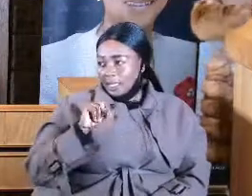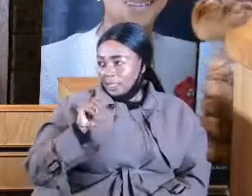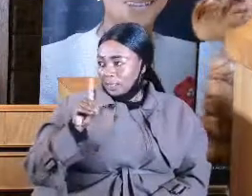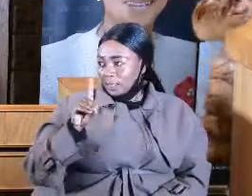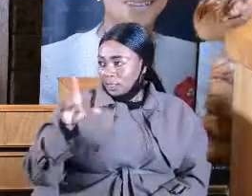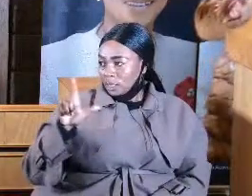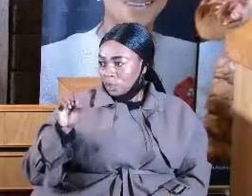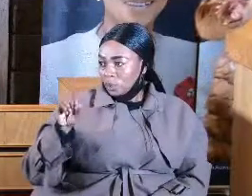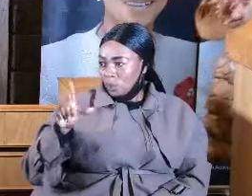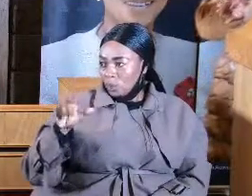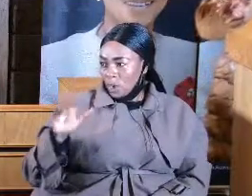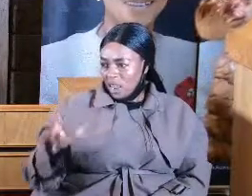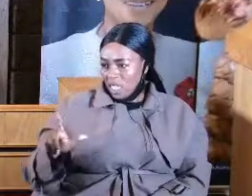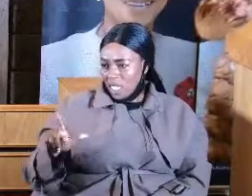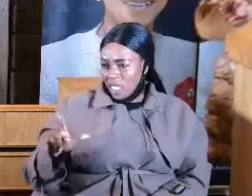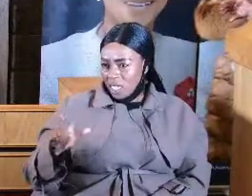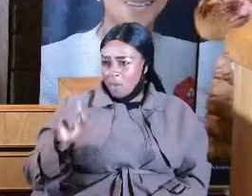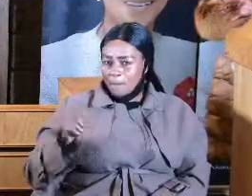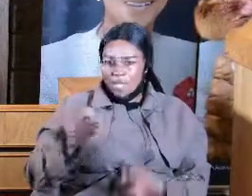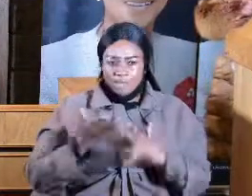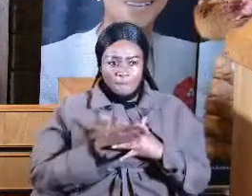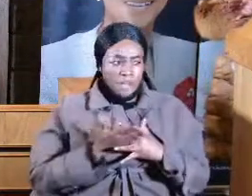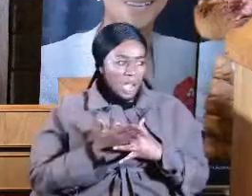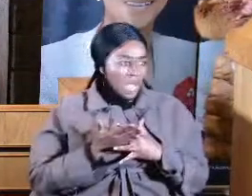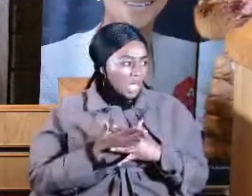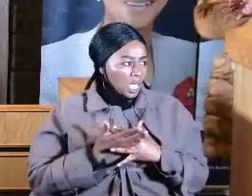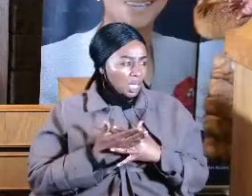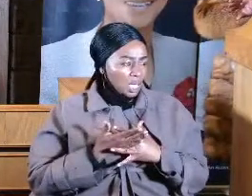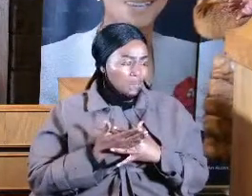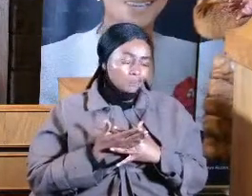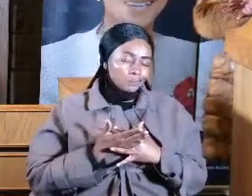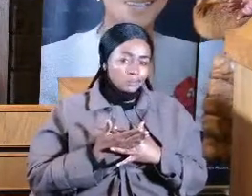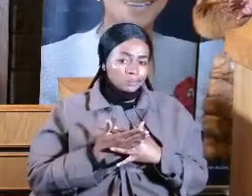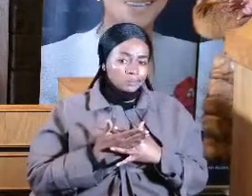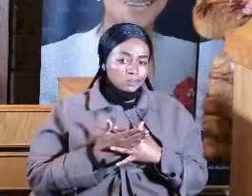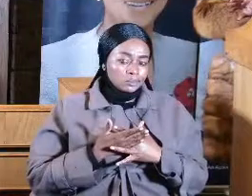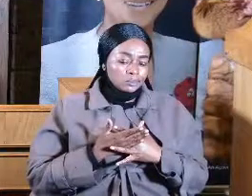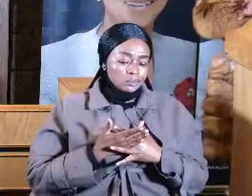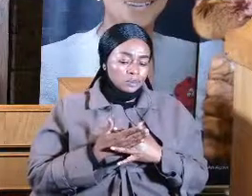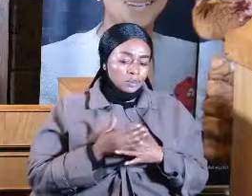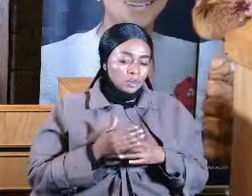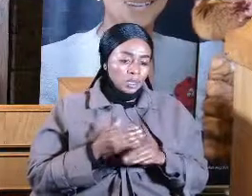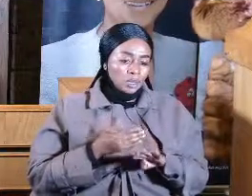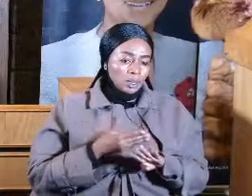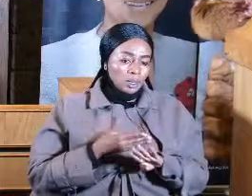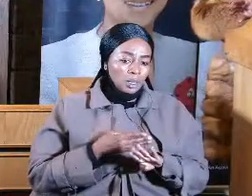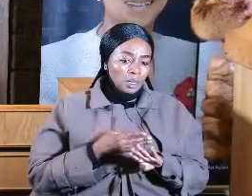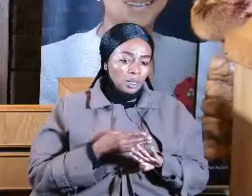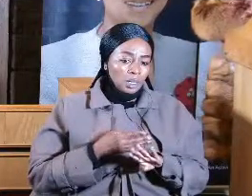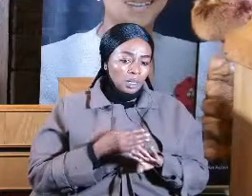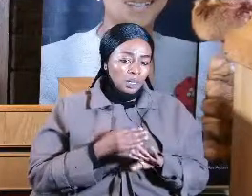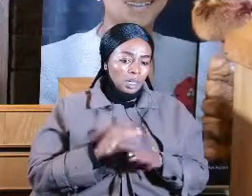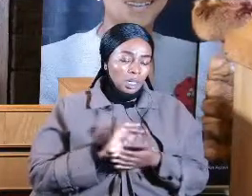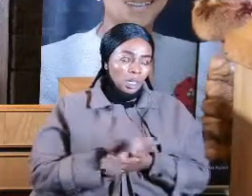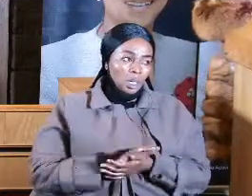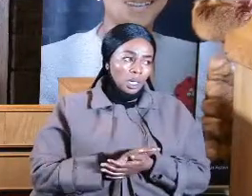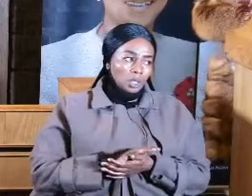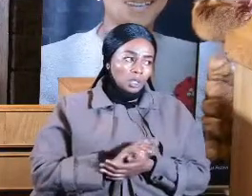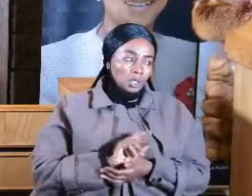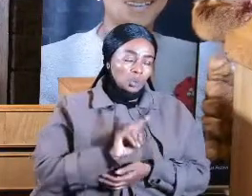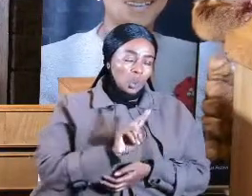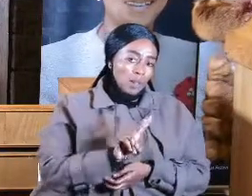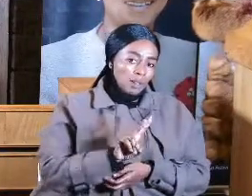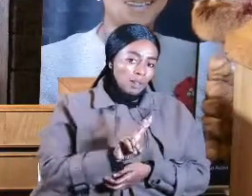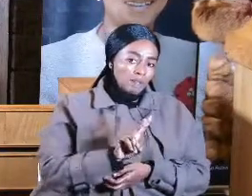are expecting to take a break. It was at about 12 o'clock, but we'll give it